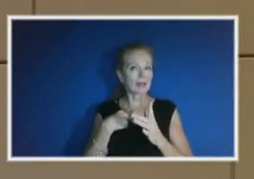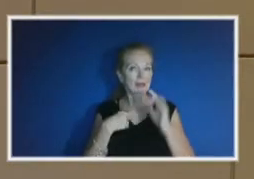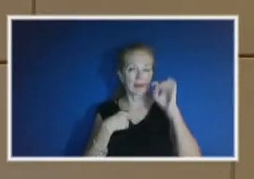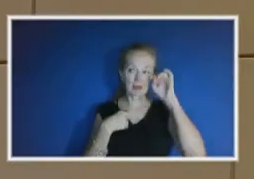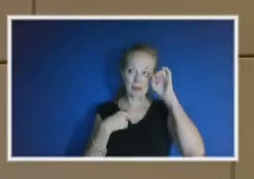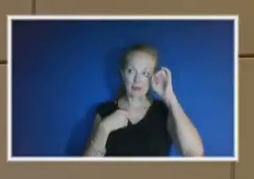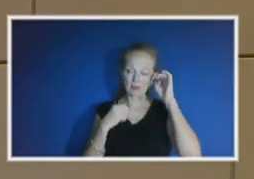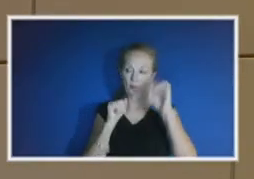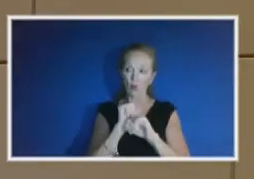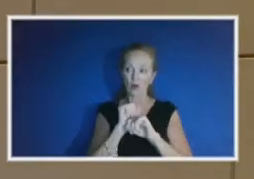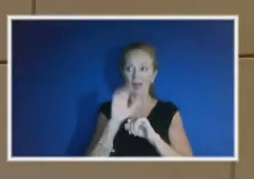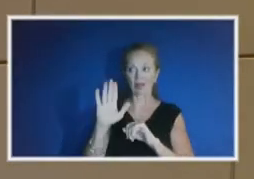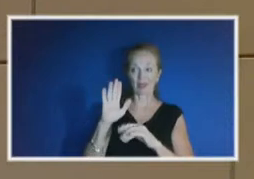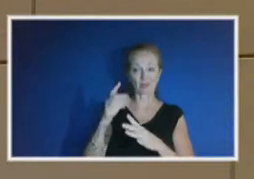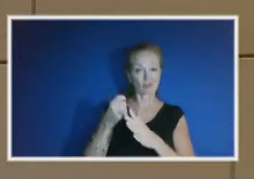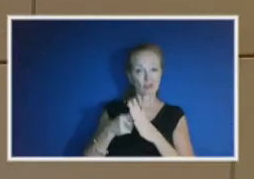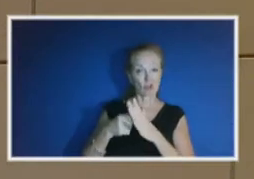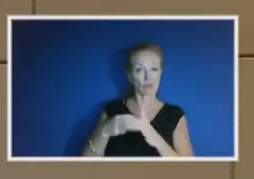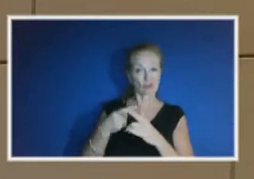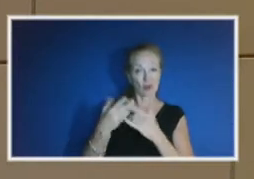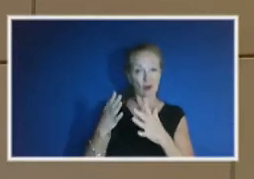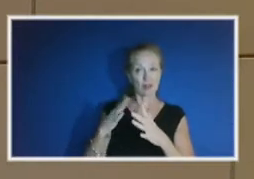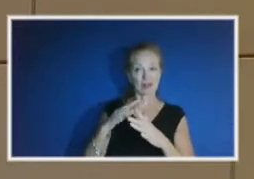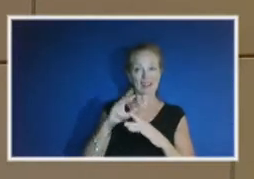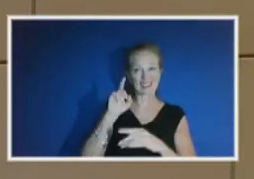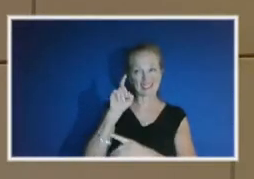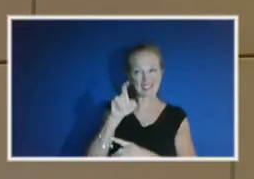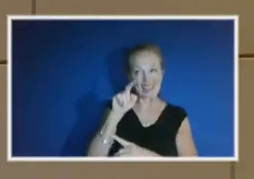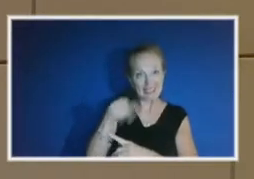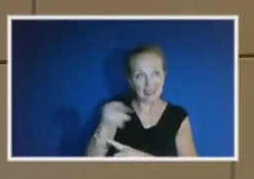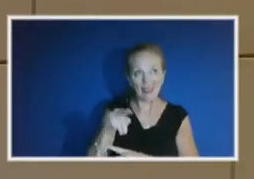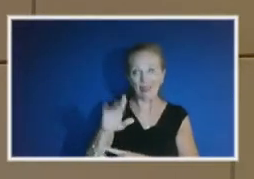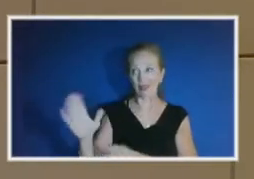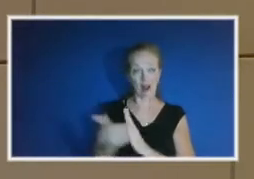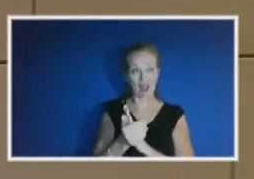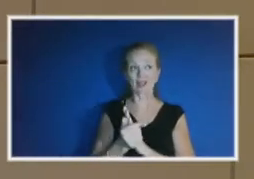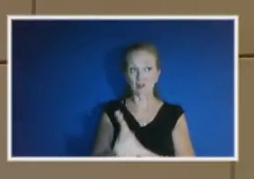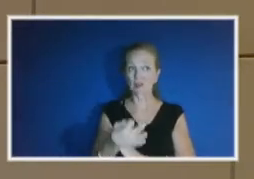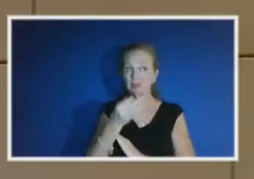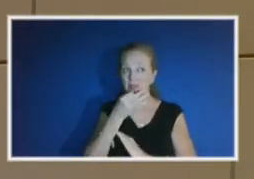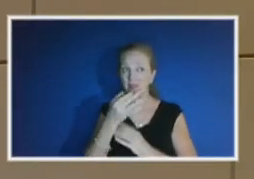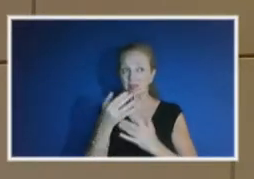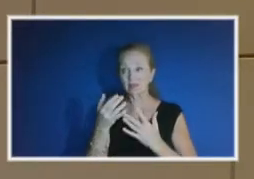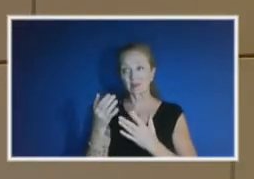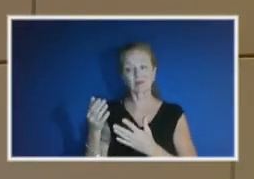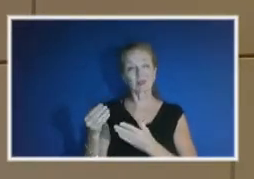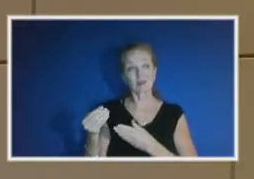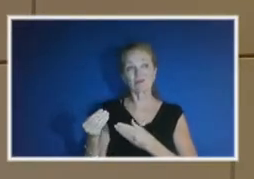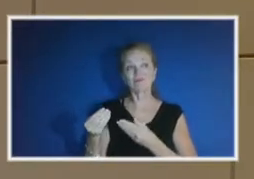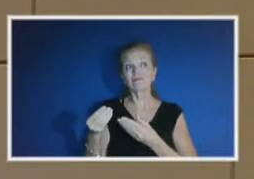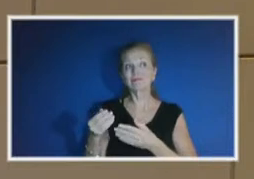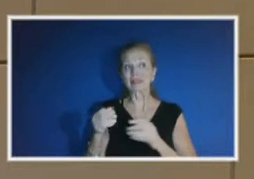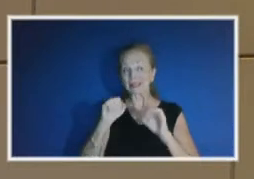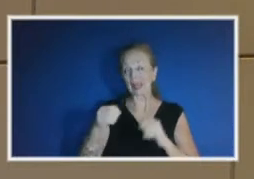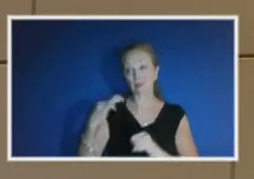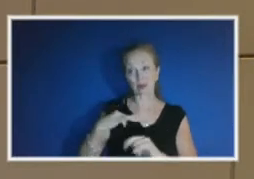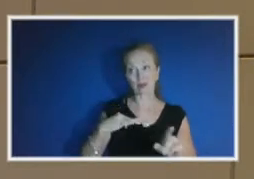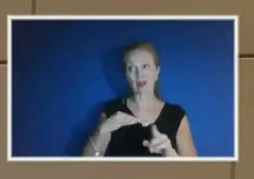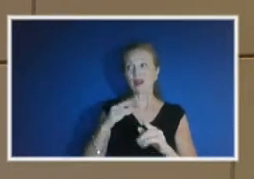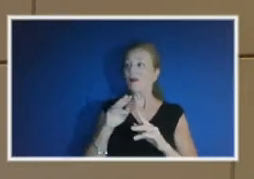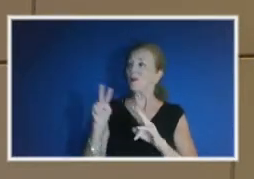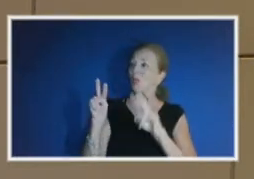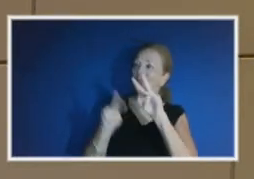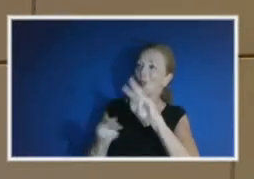are need the expertise that they have. So I just think I'd offer another view of it. Talented people that